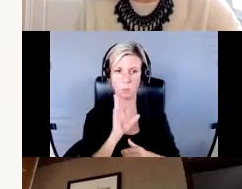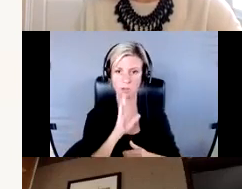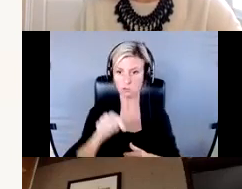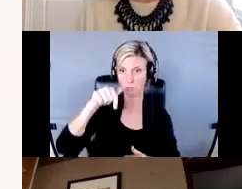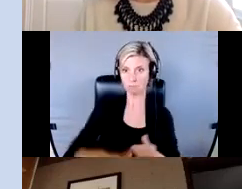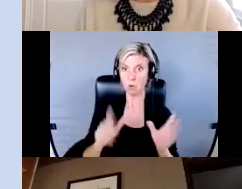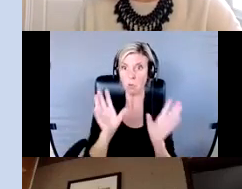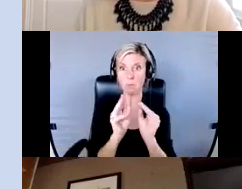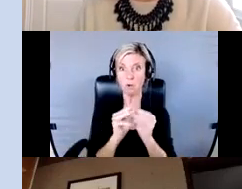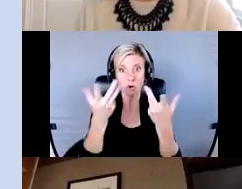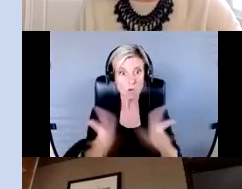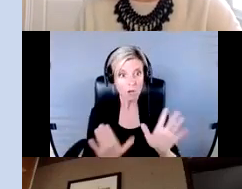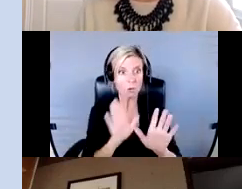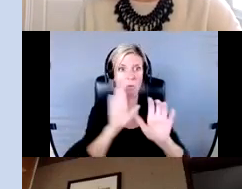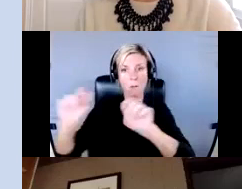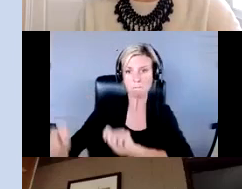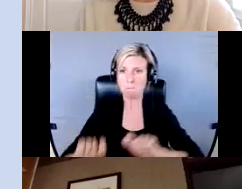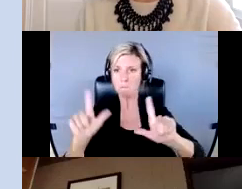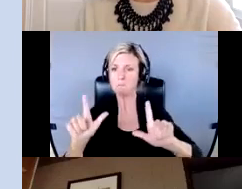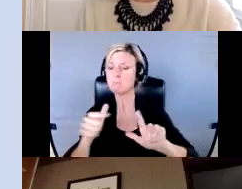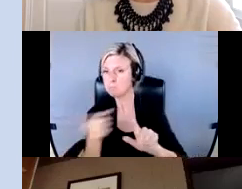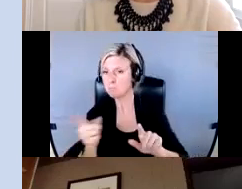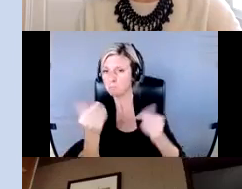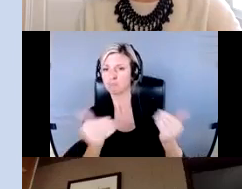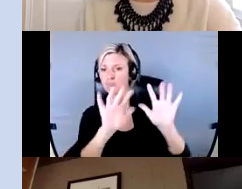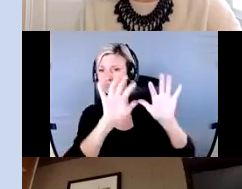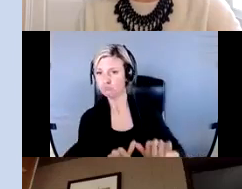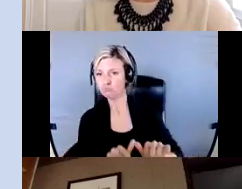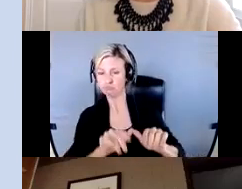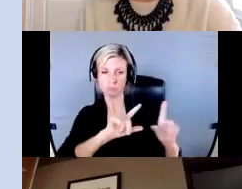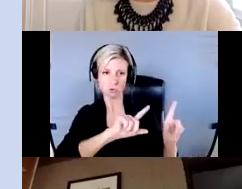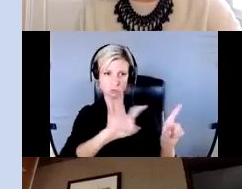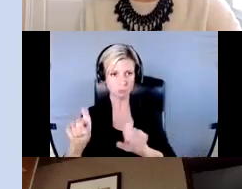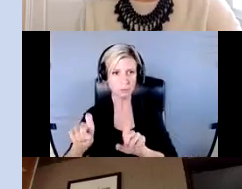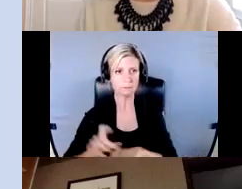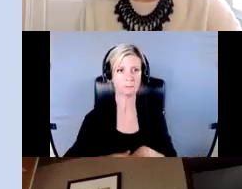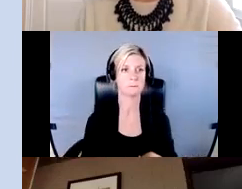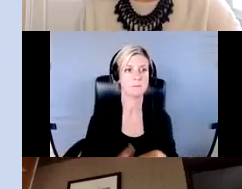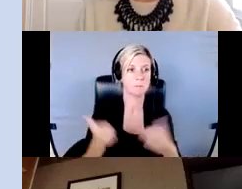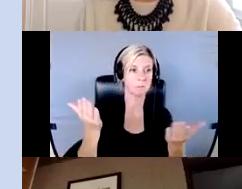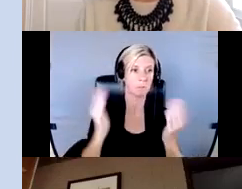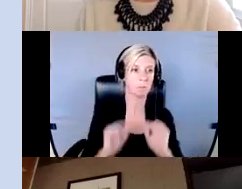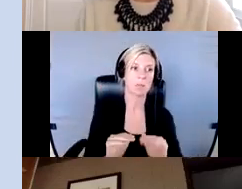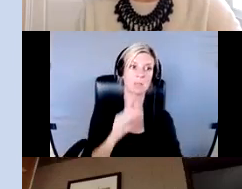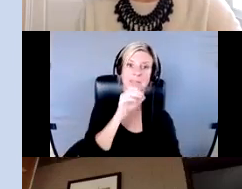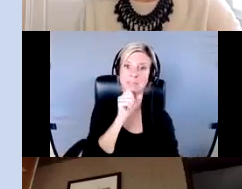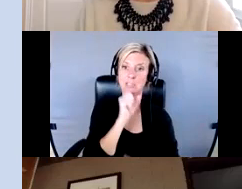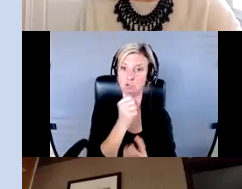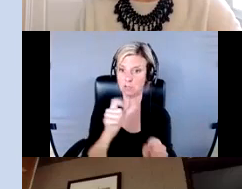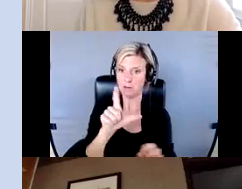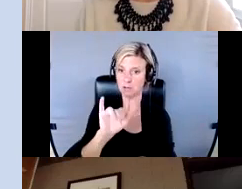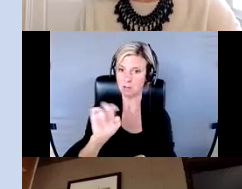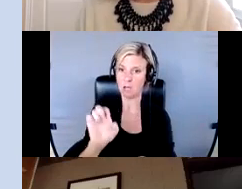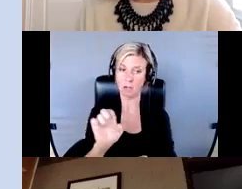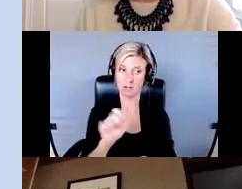this webinar. And last but not least, I do want to highlight the Senior Safety Line. It is managed by the Assaulted Women's